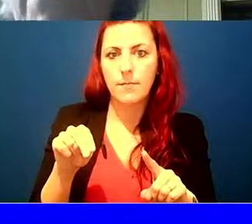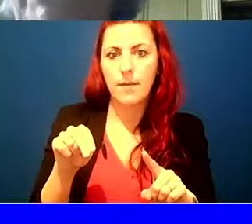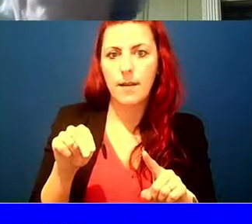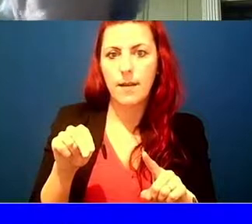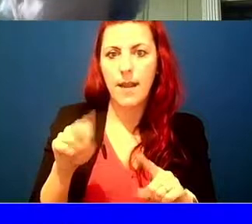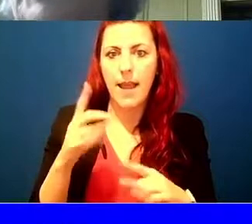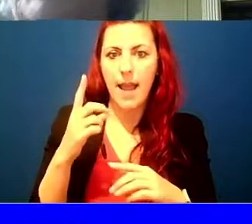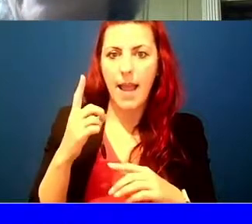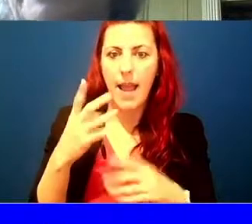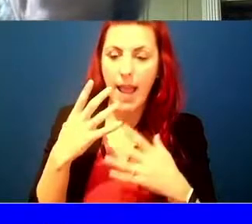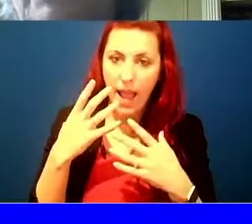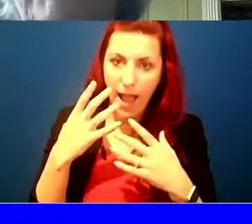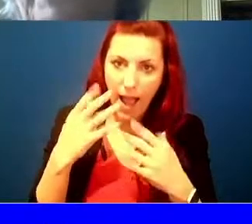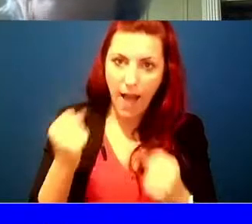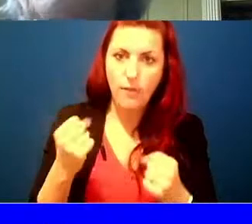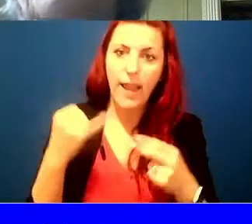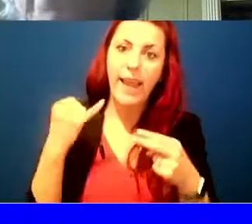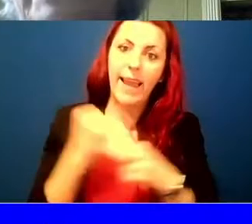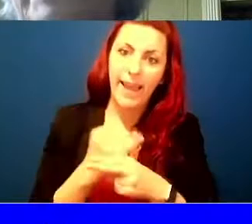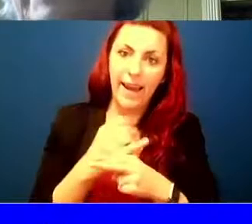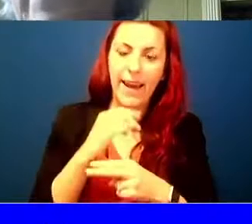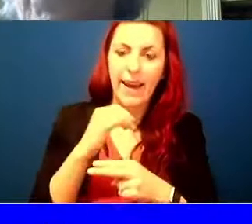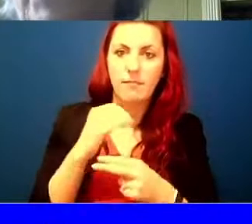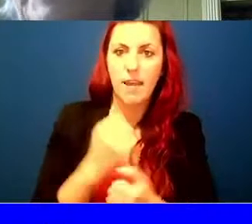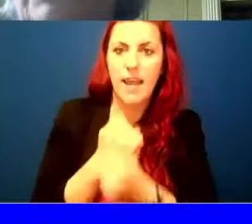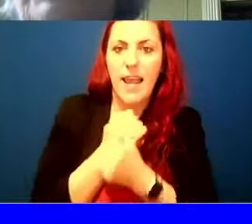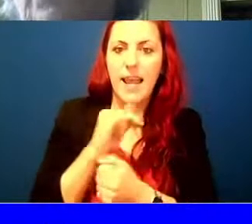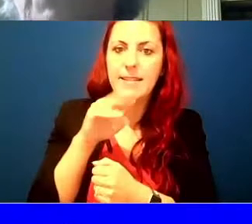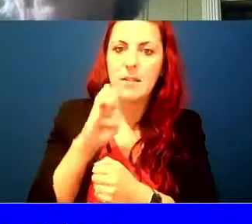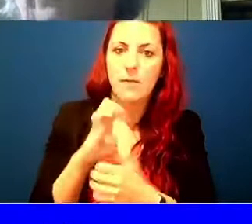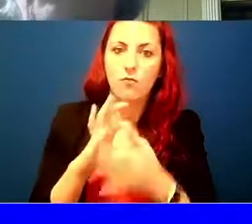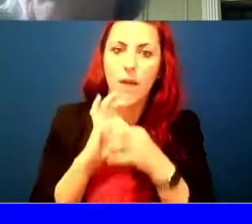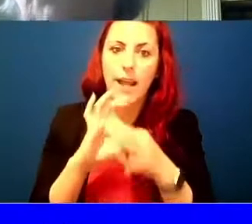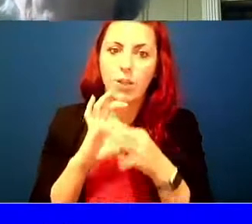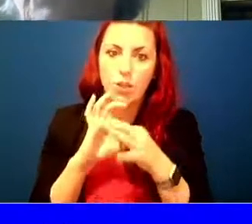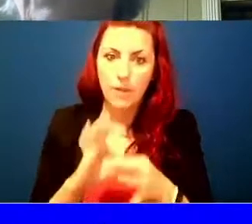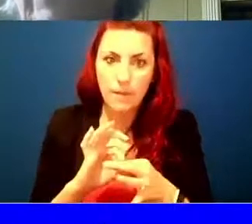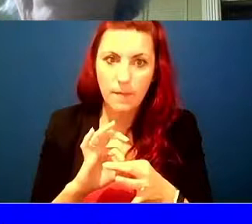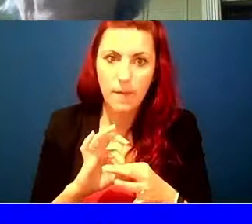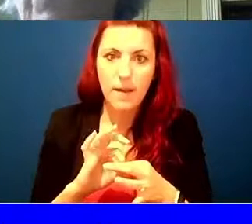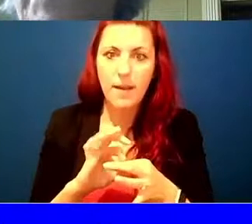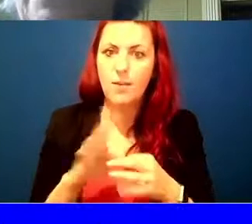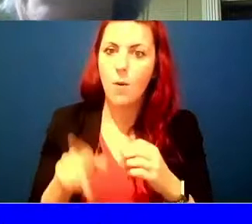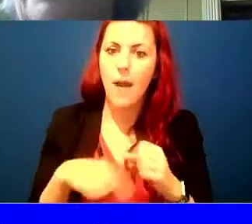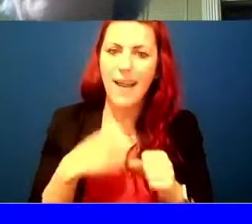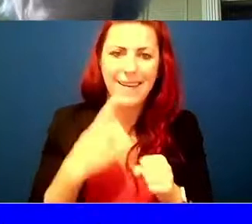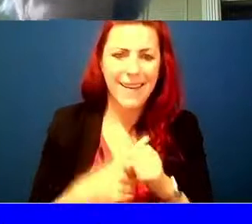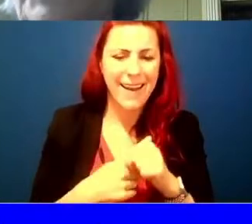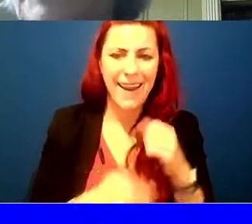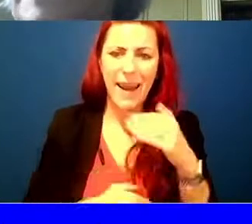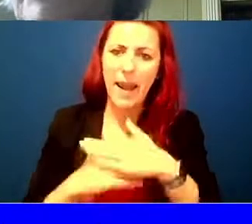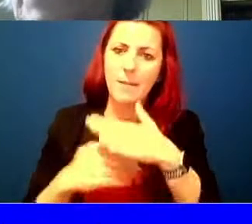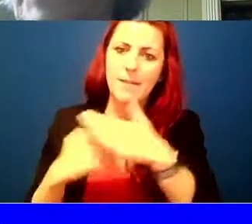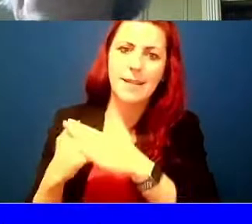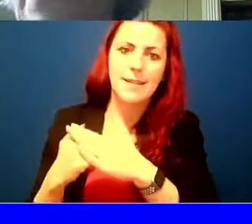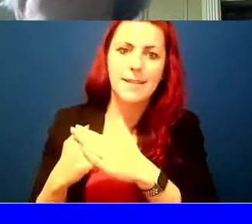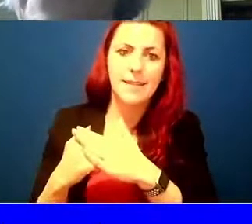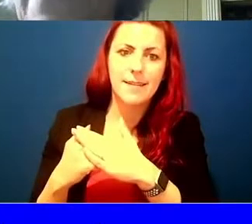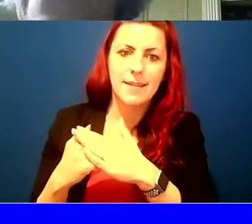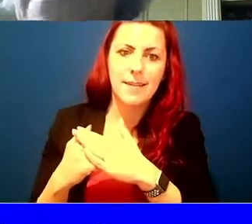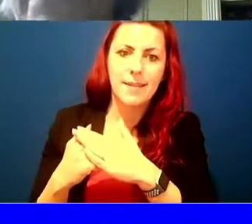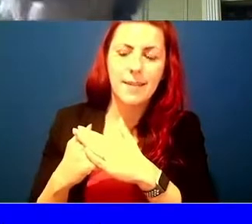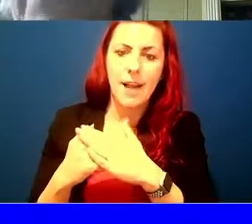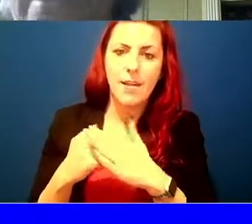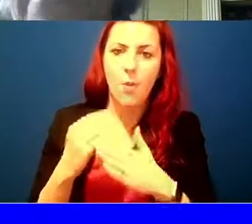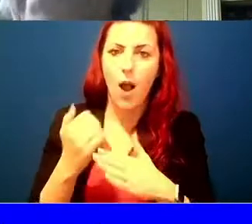again, very, very limited. Yet our figures in terms, as I pointed out, of coercive control, undue influence, is huge in the safeguarding